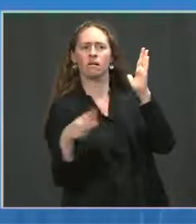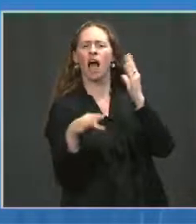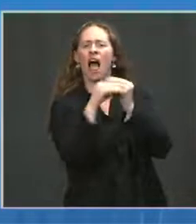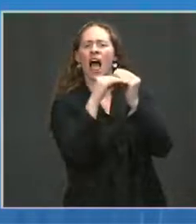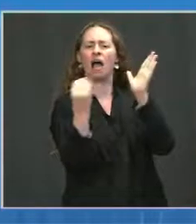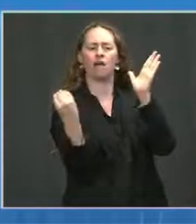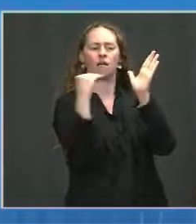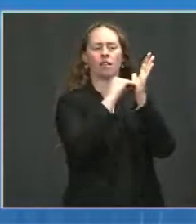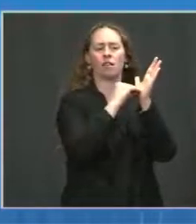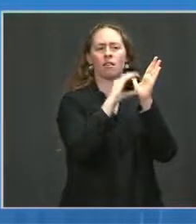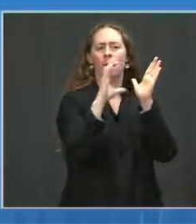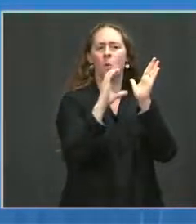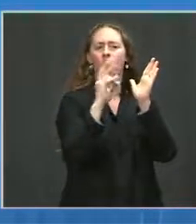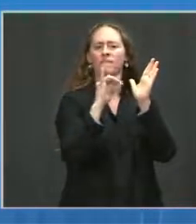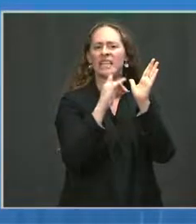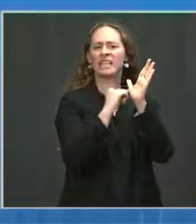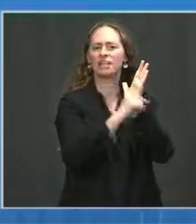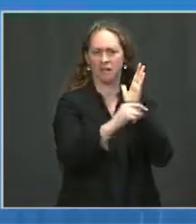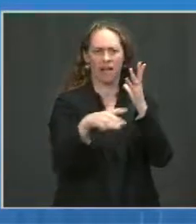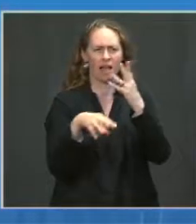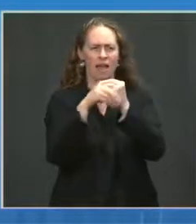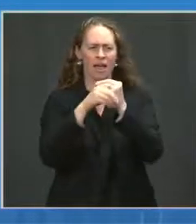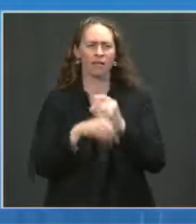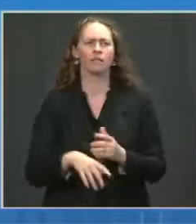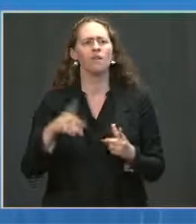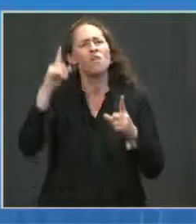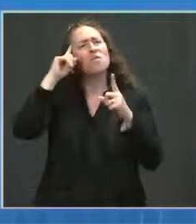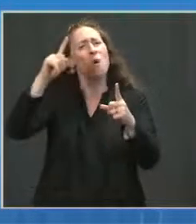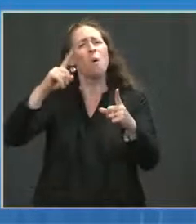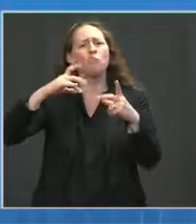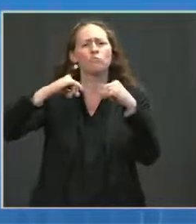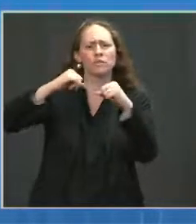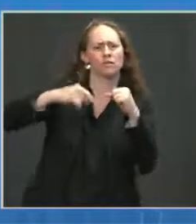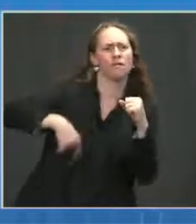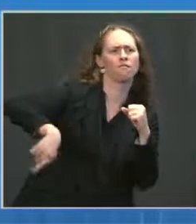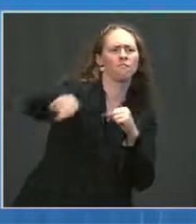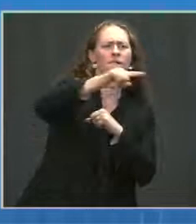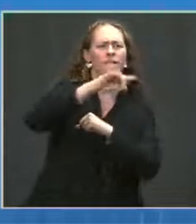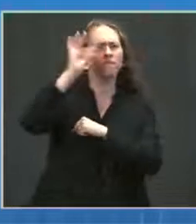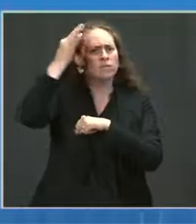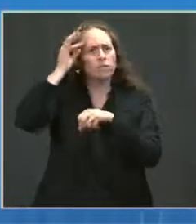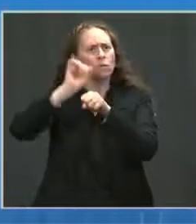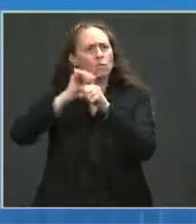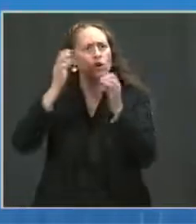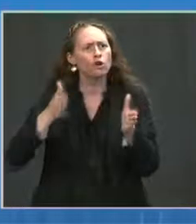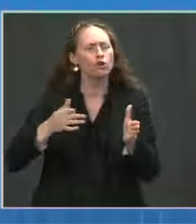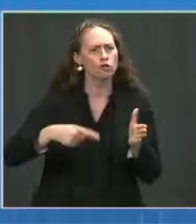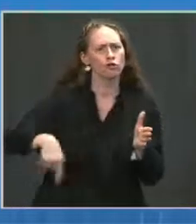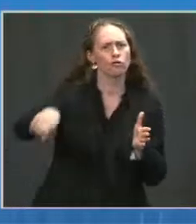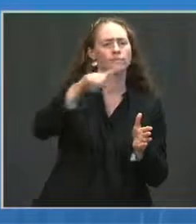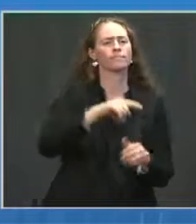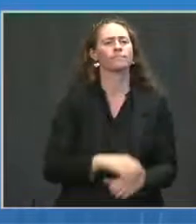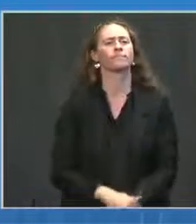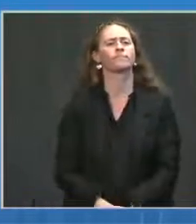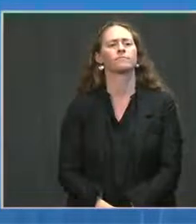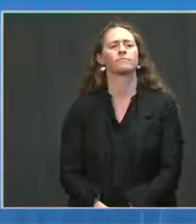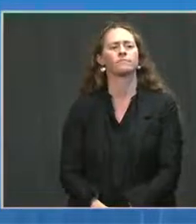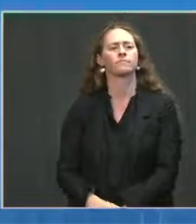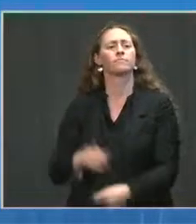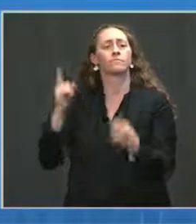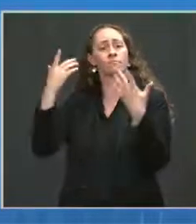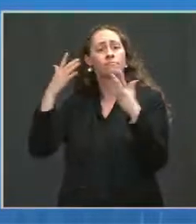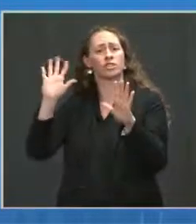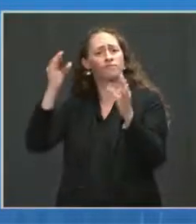And to protect the federal workforce, their loved ones, and their communities, the President announced that every federal government employee will be asked